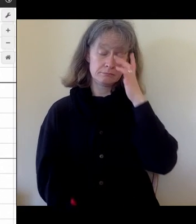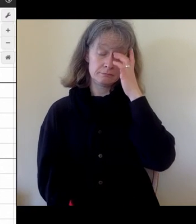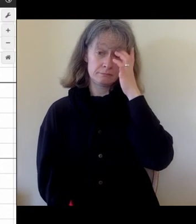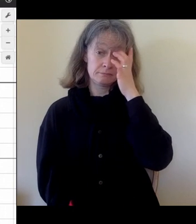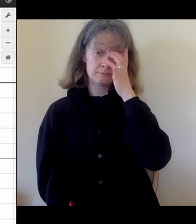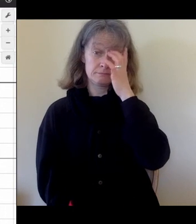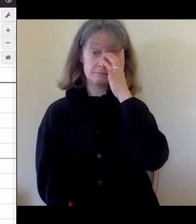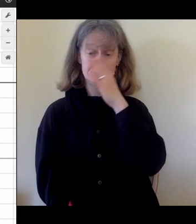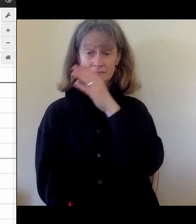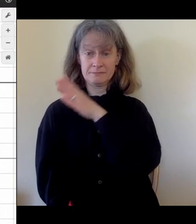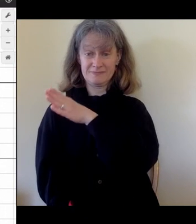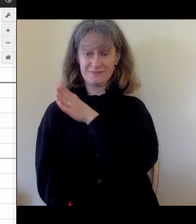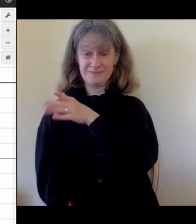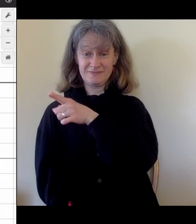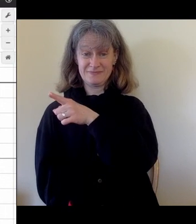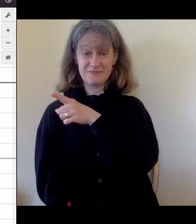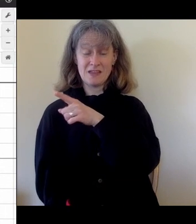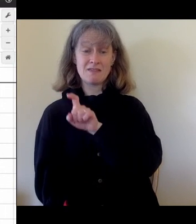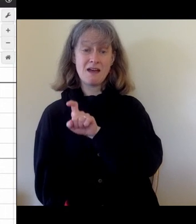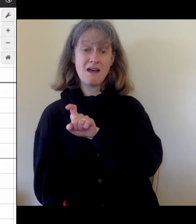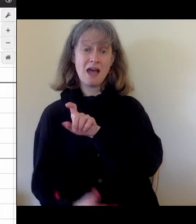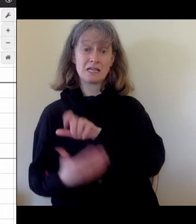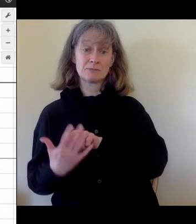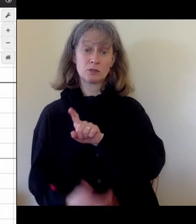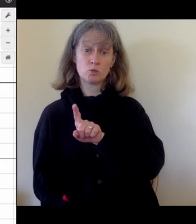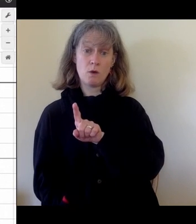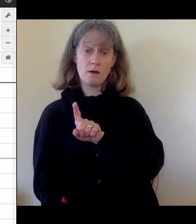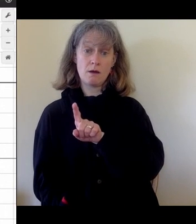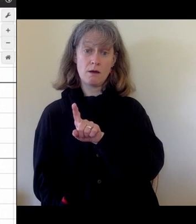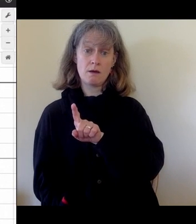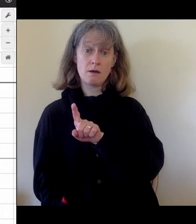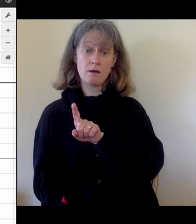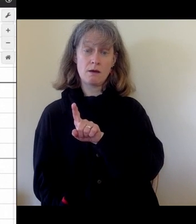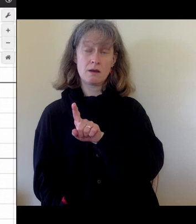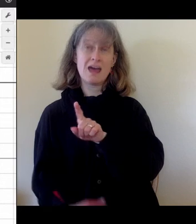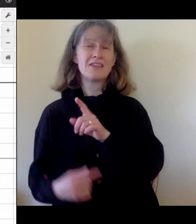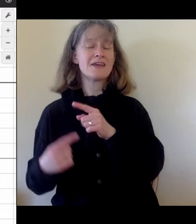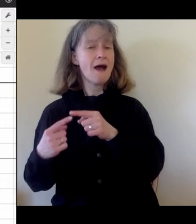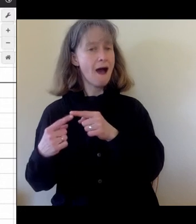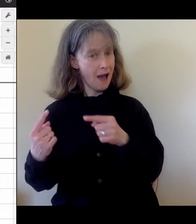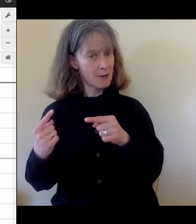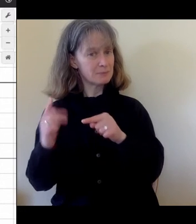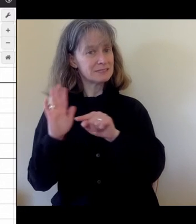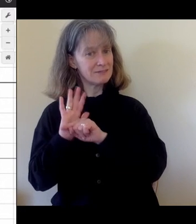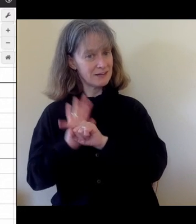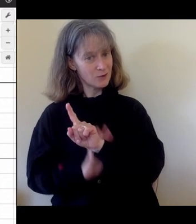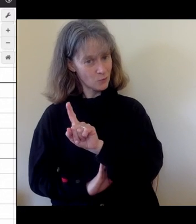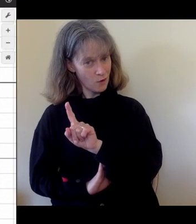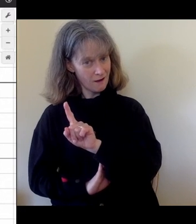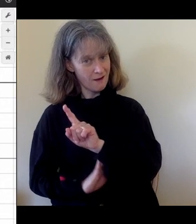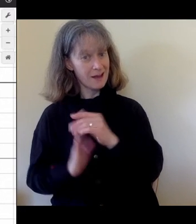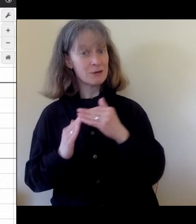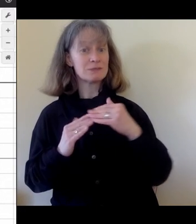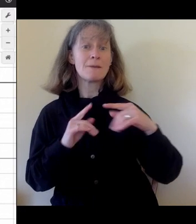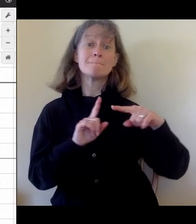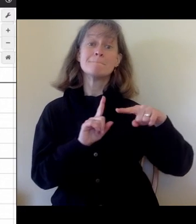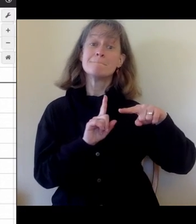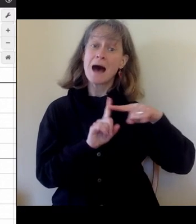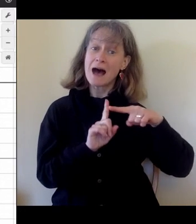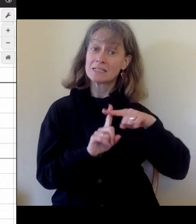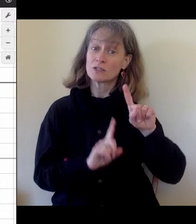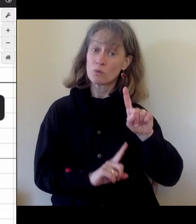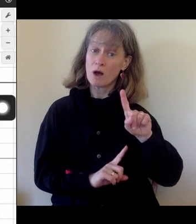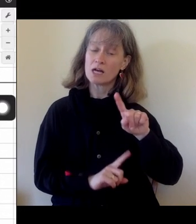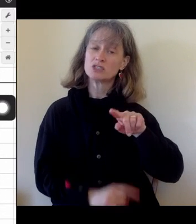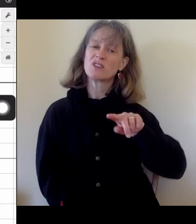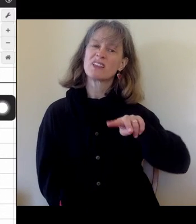X minus 1. The opposite of -1 is +1. So our